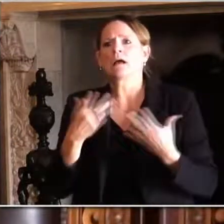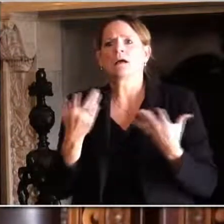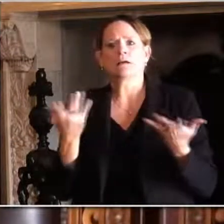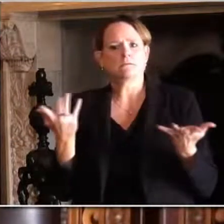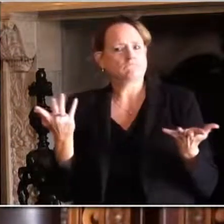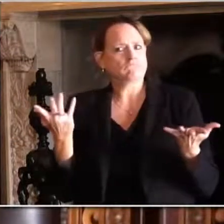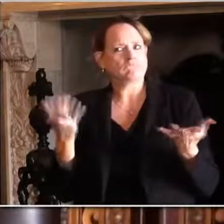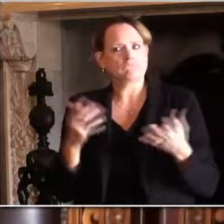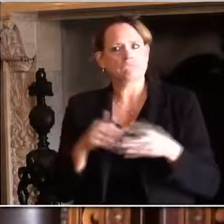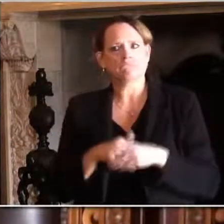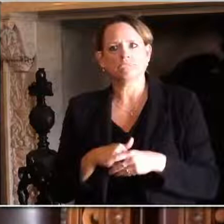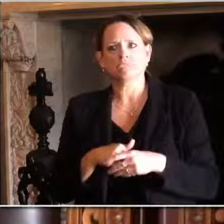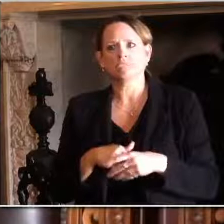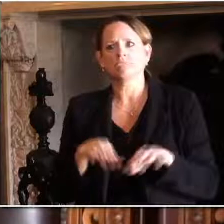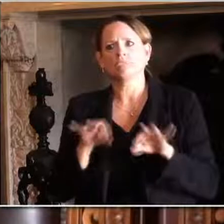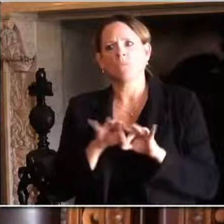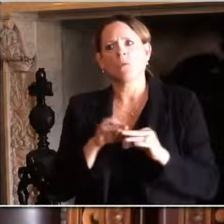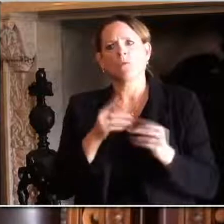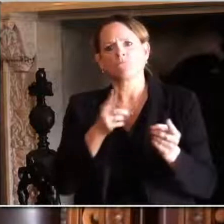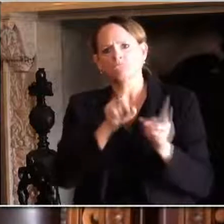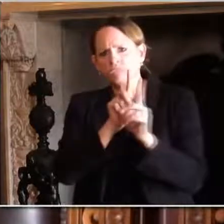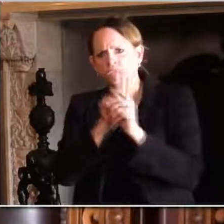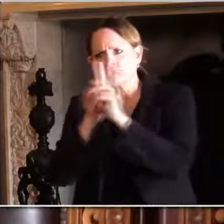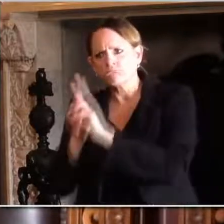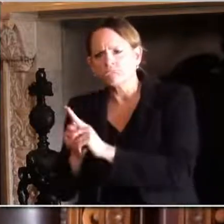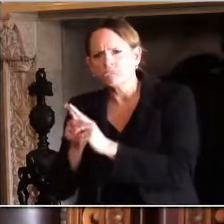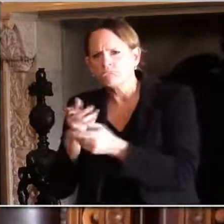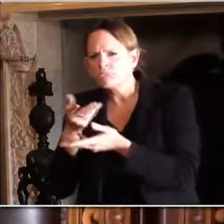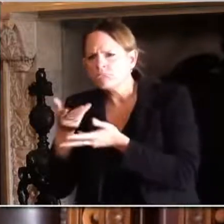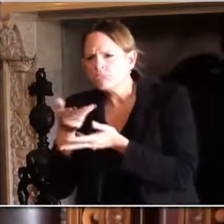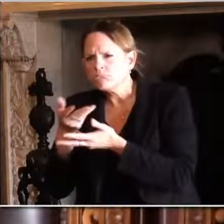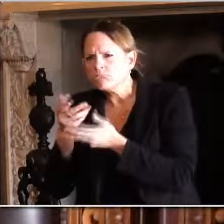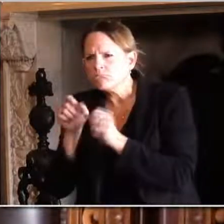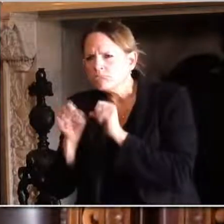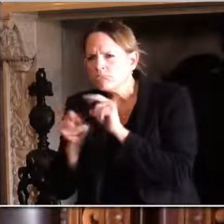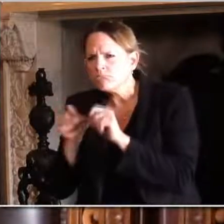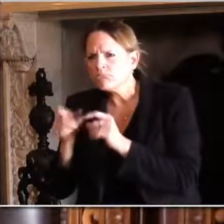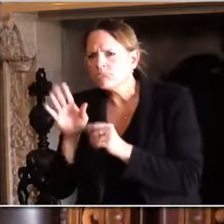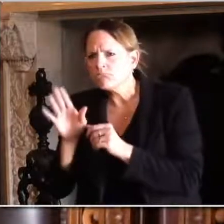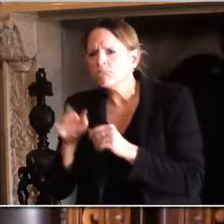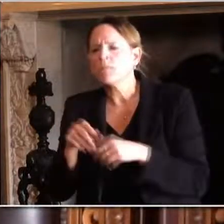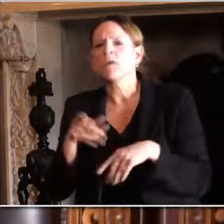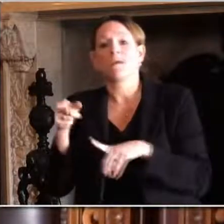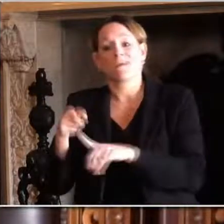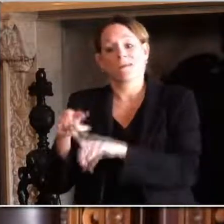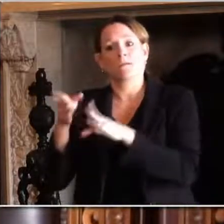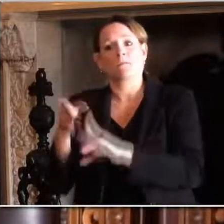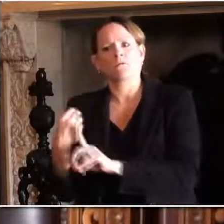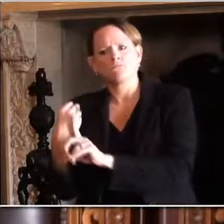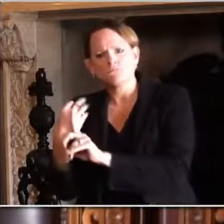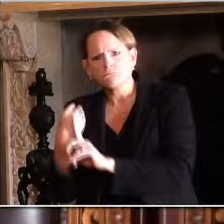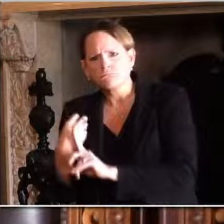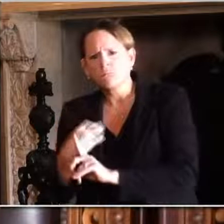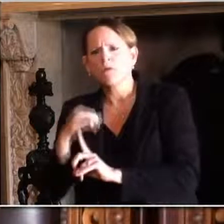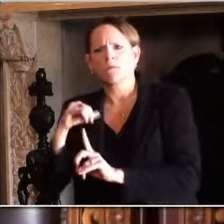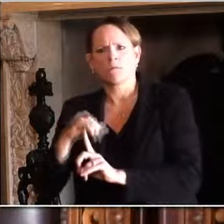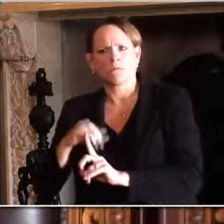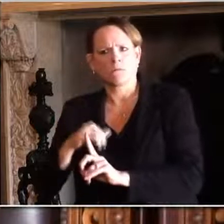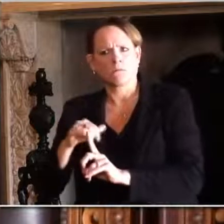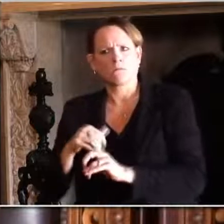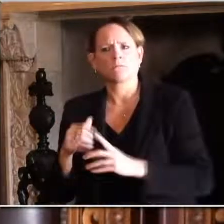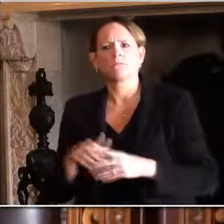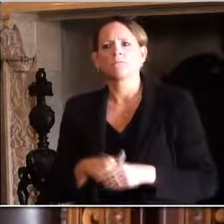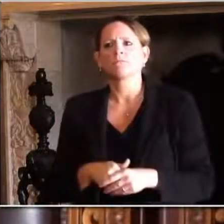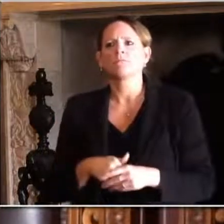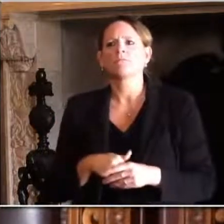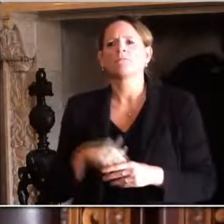a conversation and explain it. And, unfortunately, a lot of these, it's not hard to find videos of people